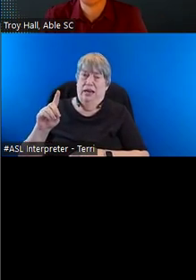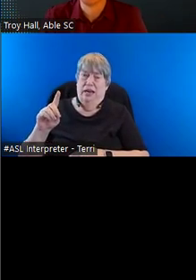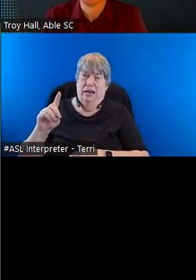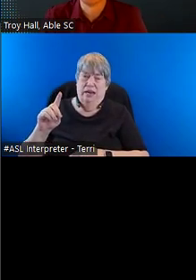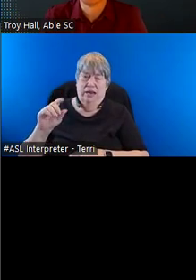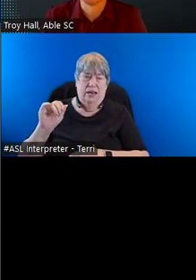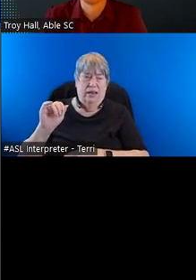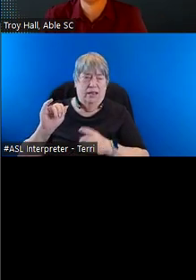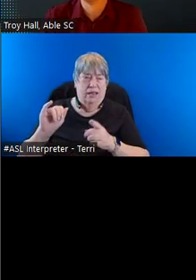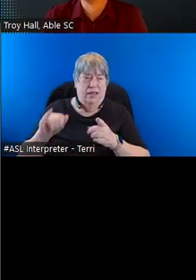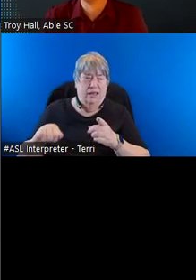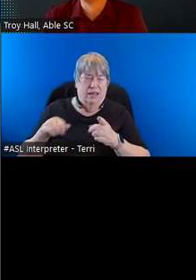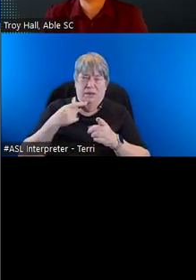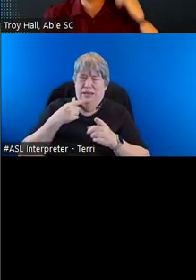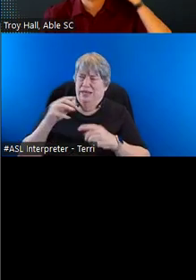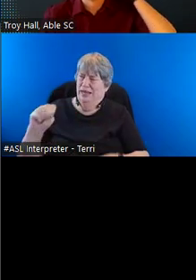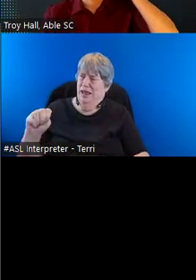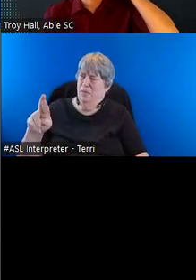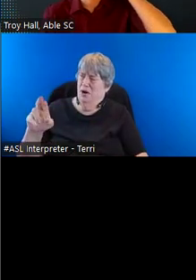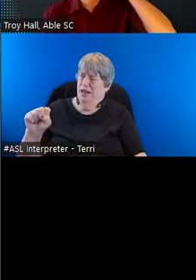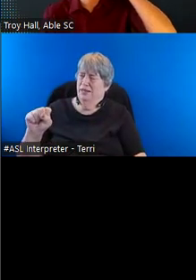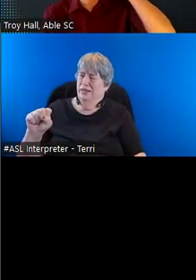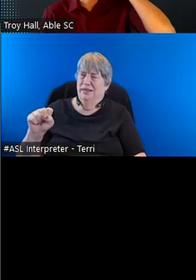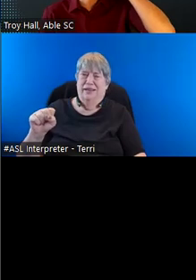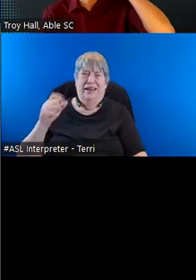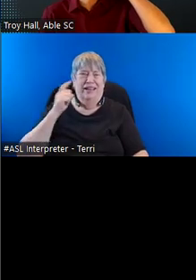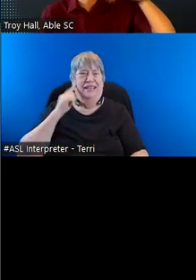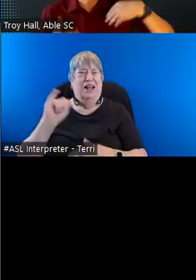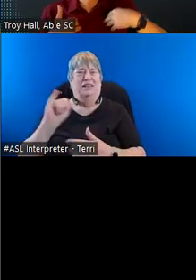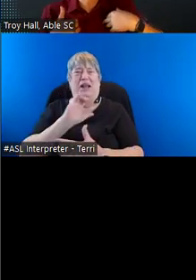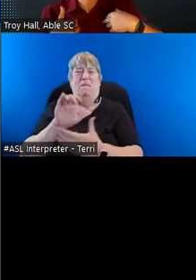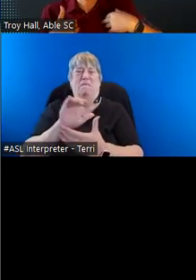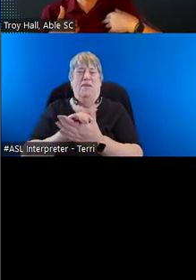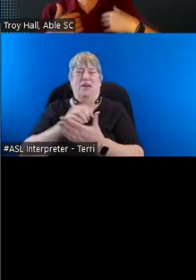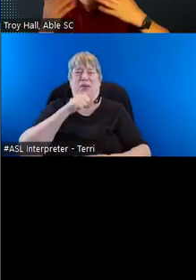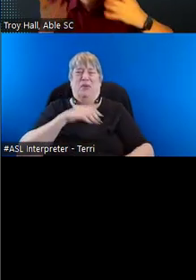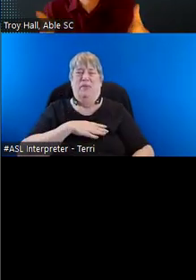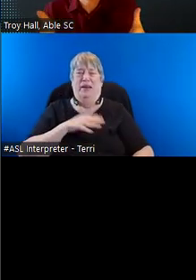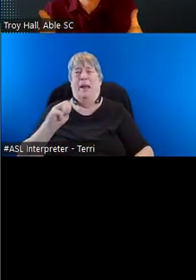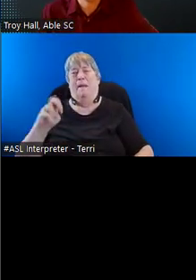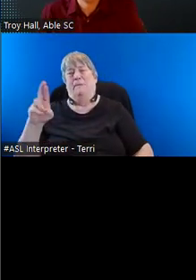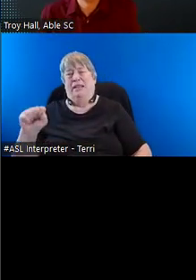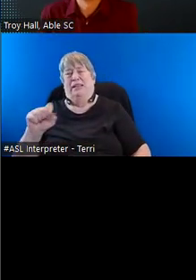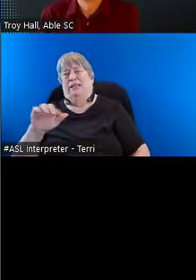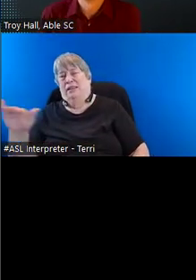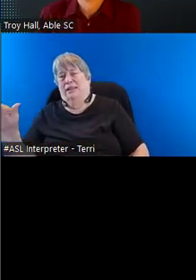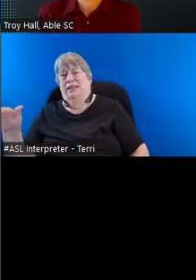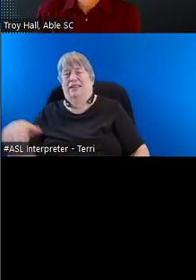me. Yeah, MRS. So lots of different acronyms. When I say VR, that's what I mean.